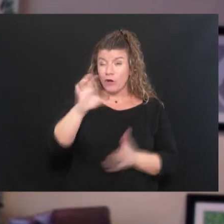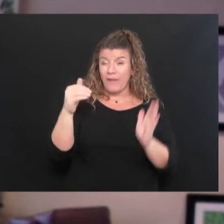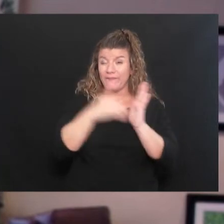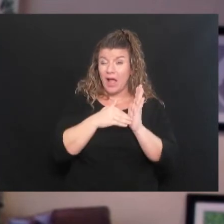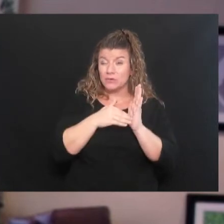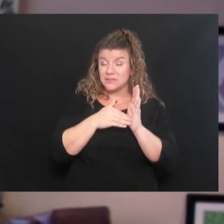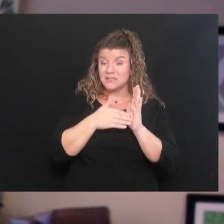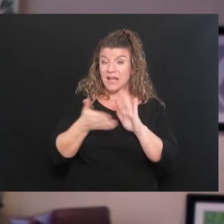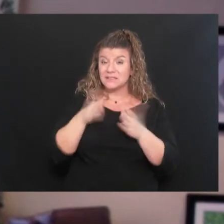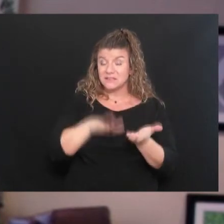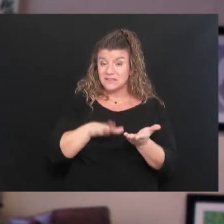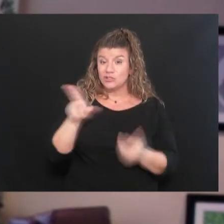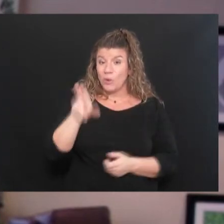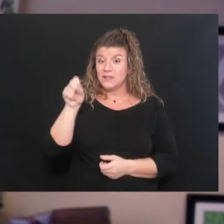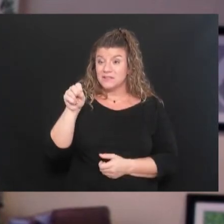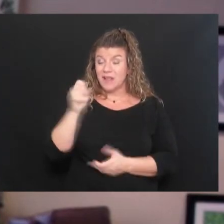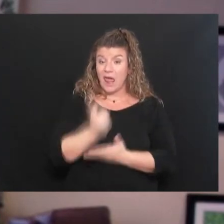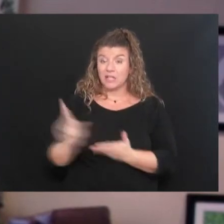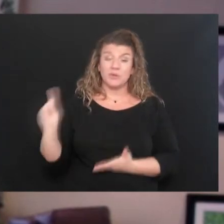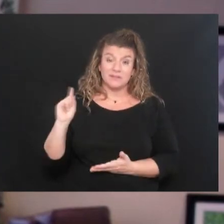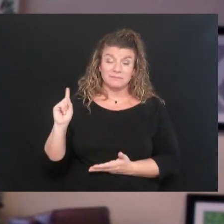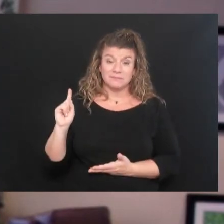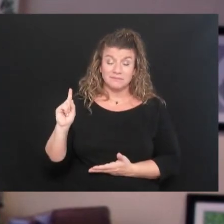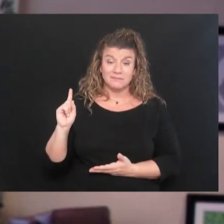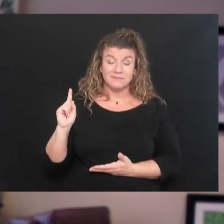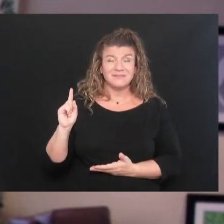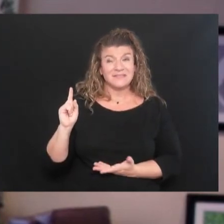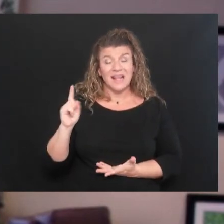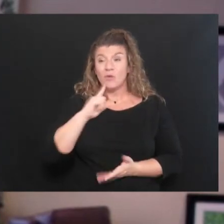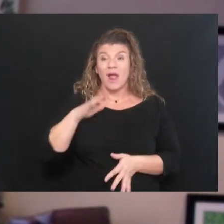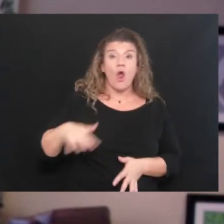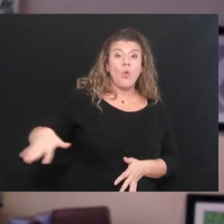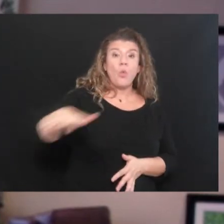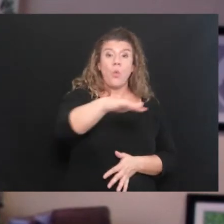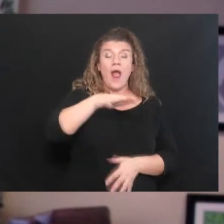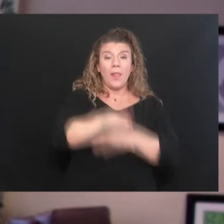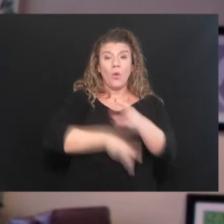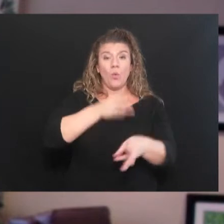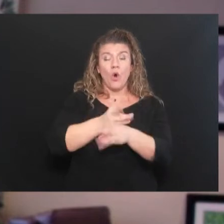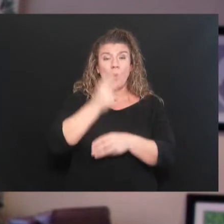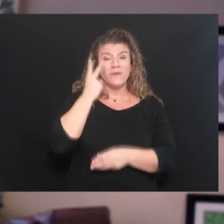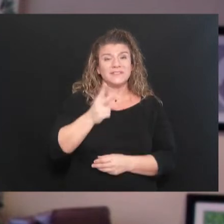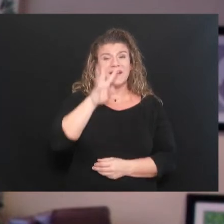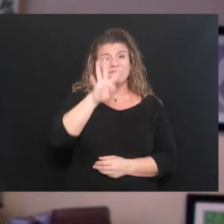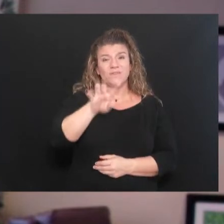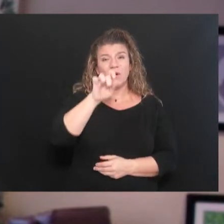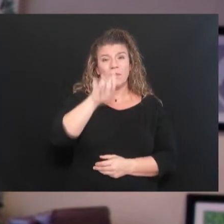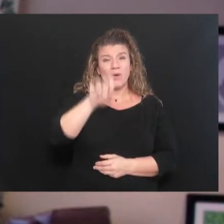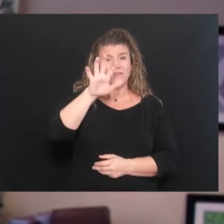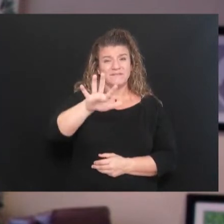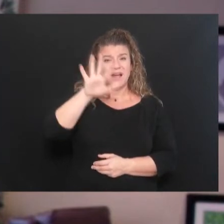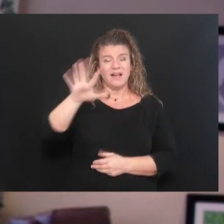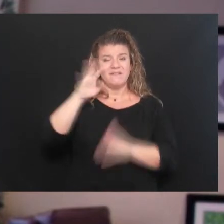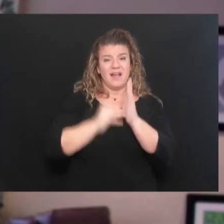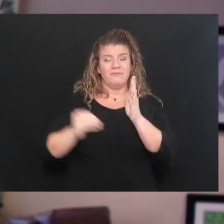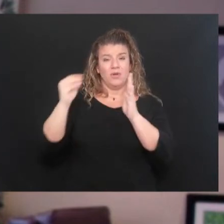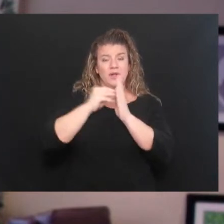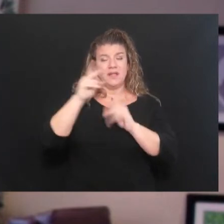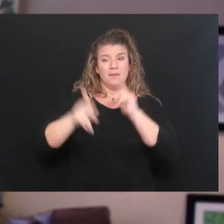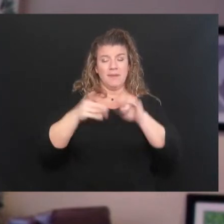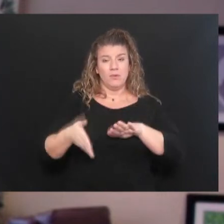deaths last week. And around the world, we have seen 4.55 million people die